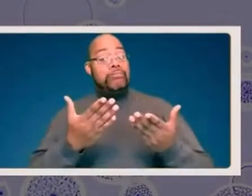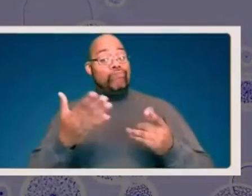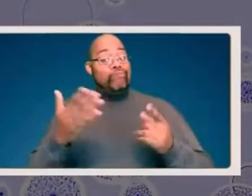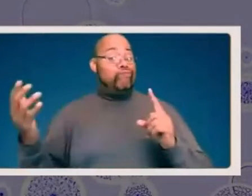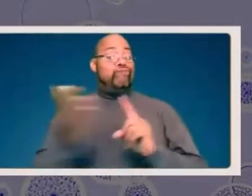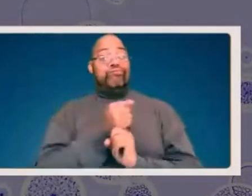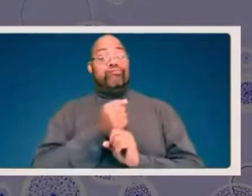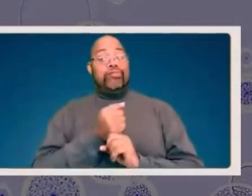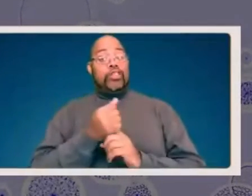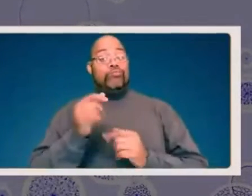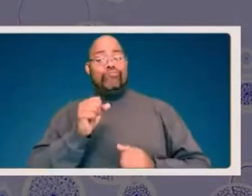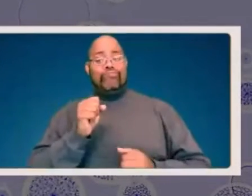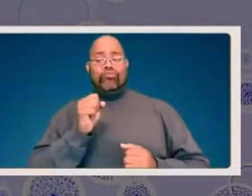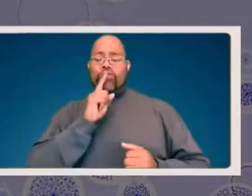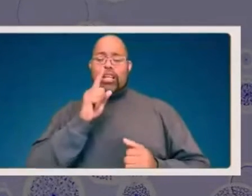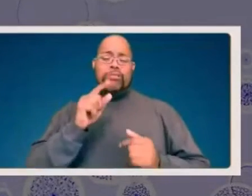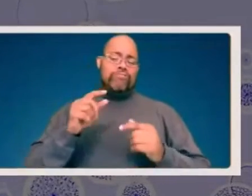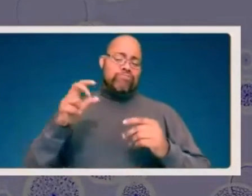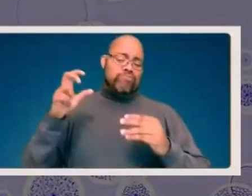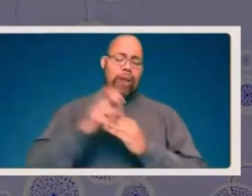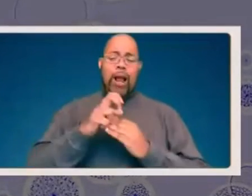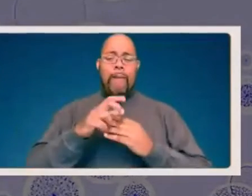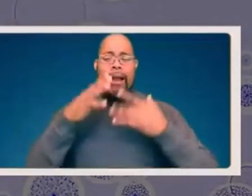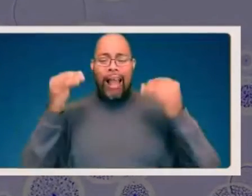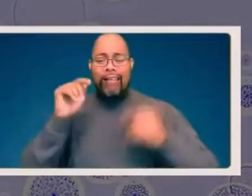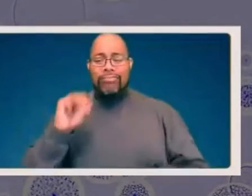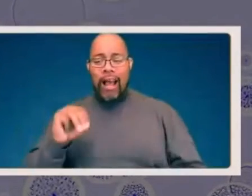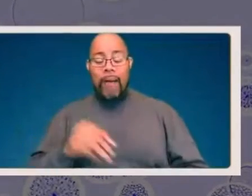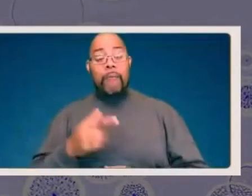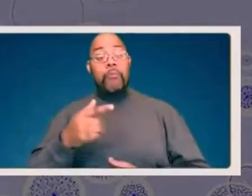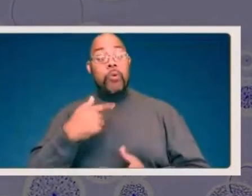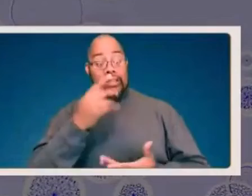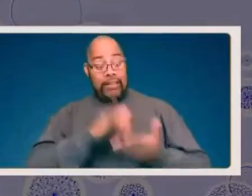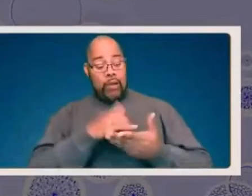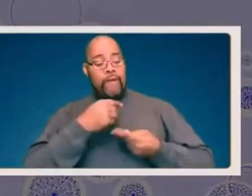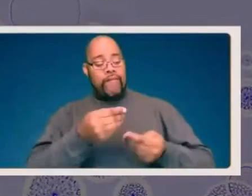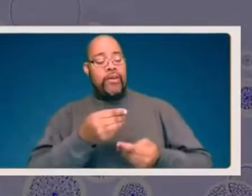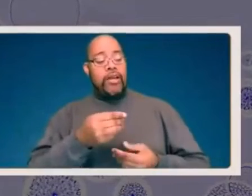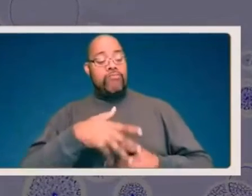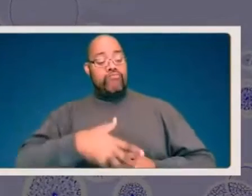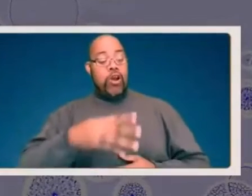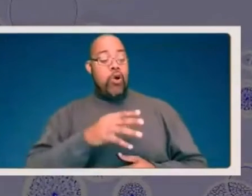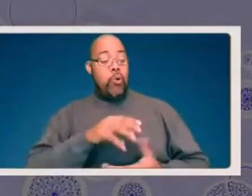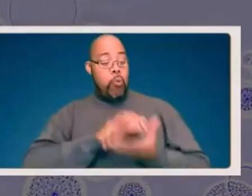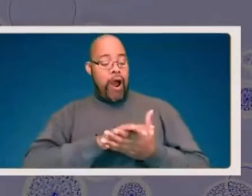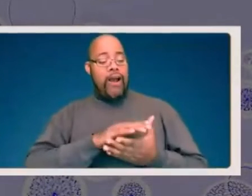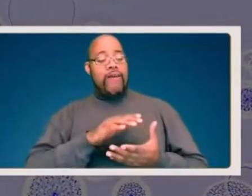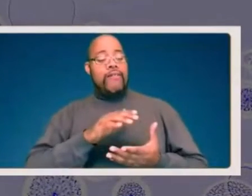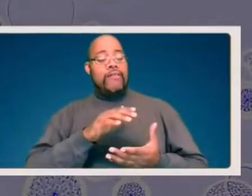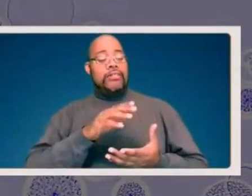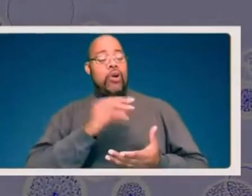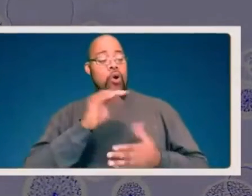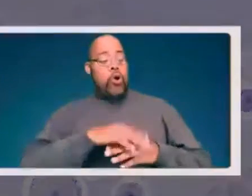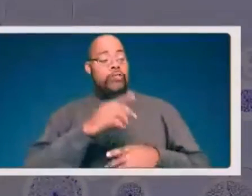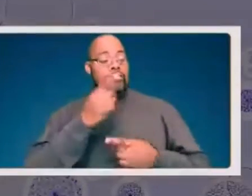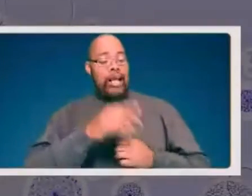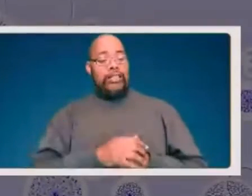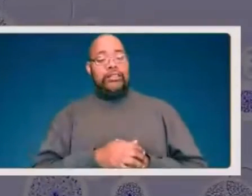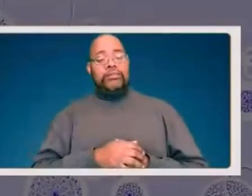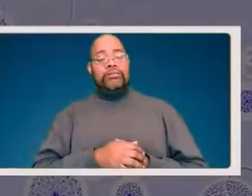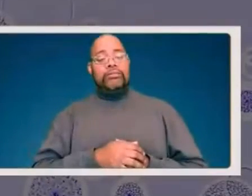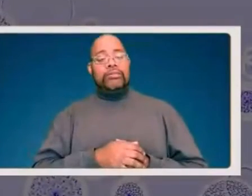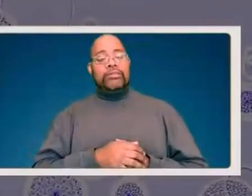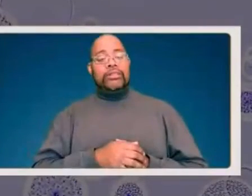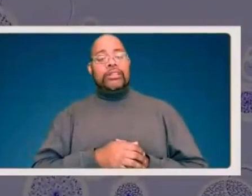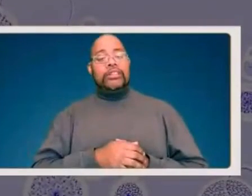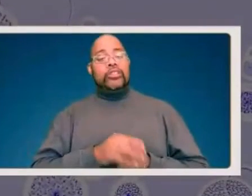a supercat Tom. To investigate this, we fed pregnant mice on different diets as shown